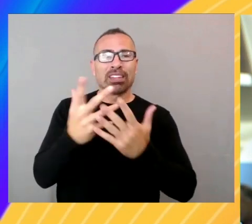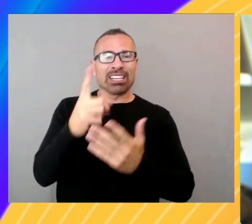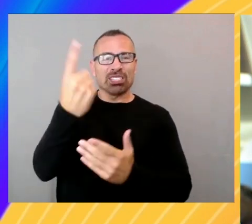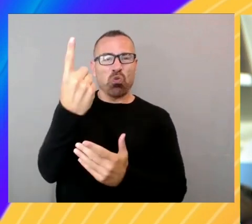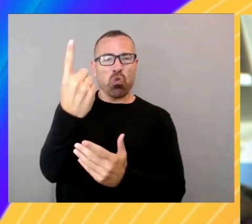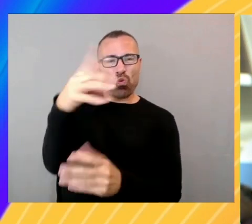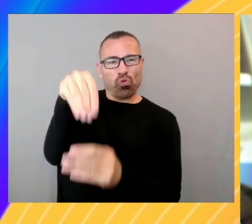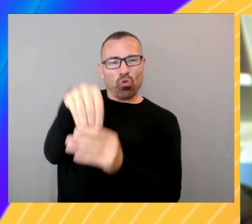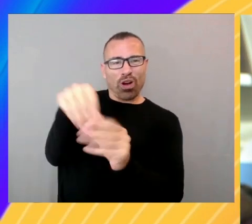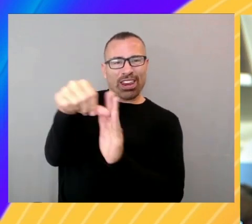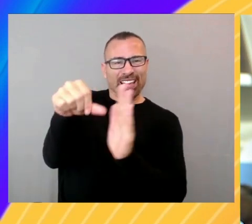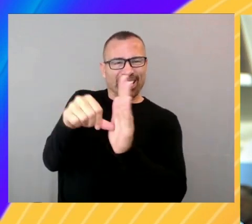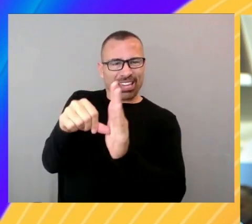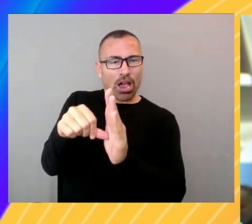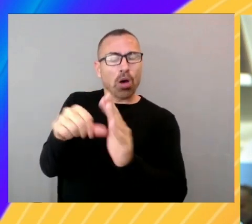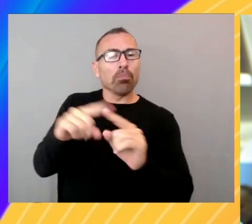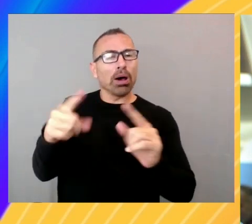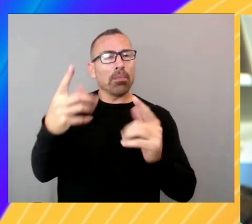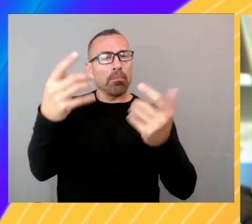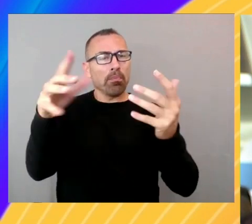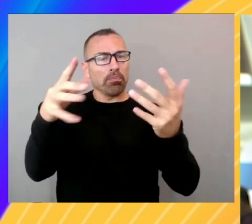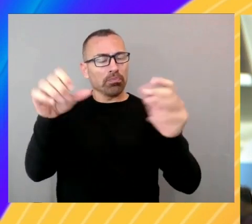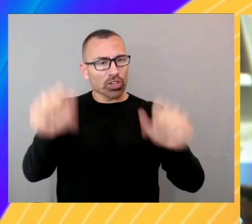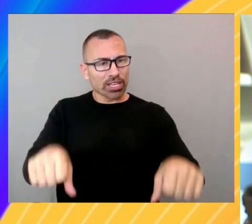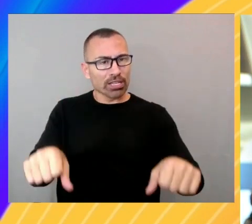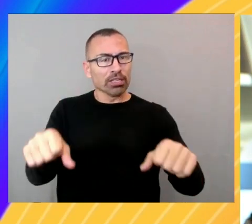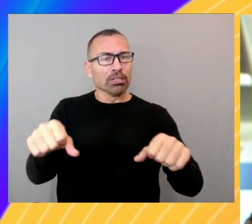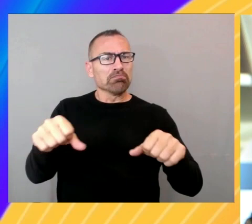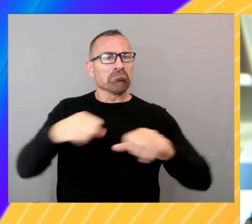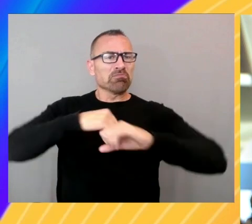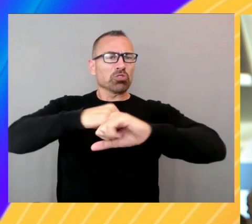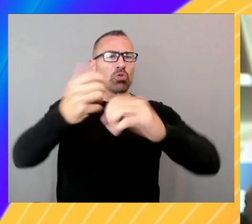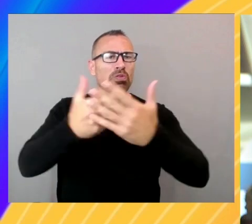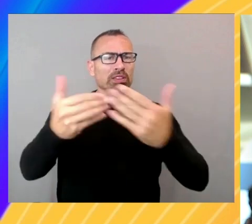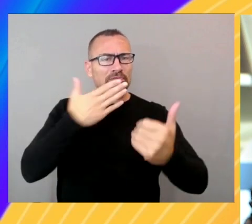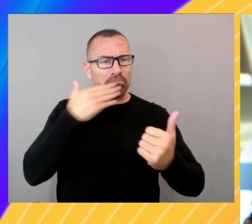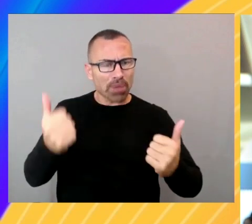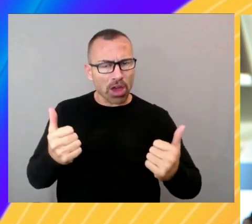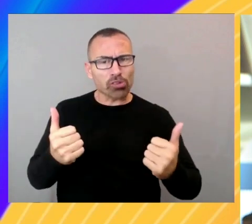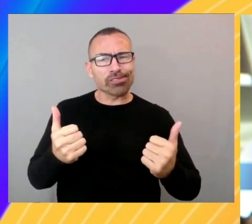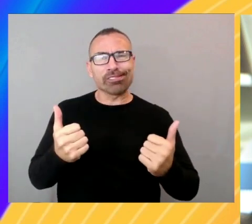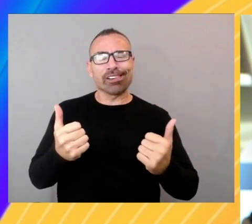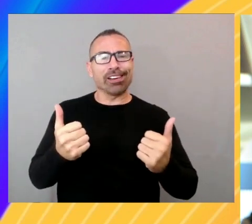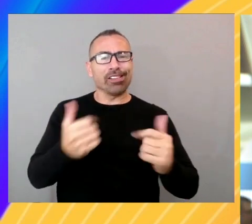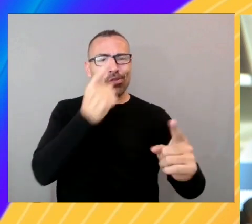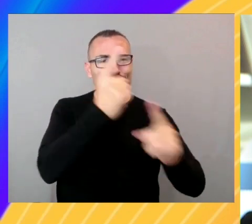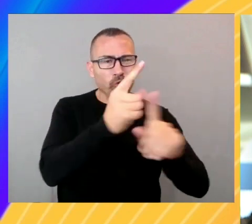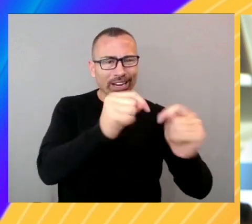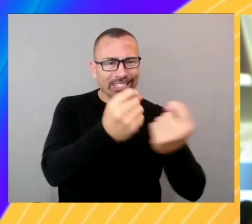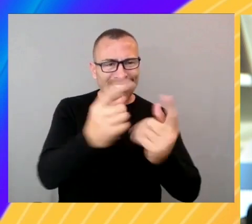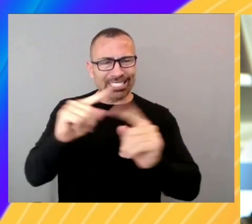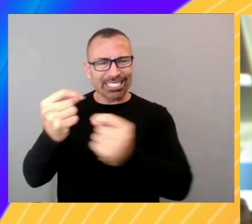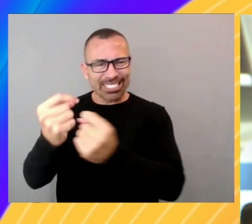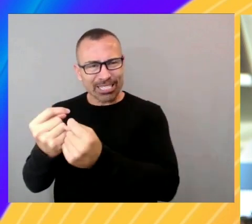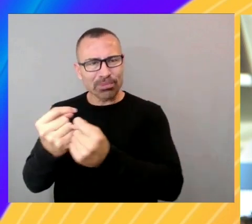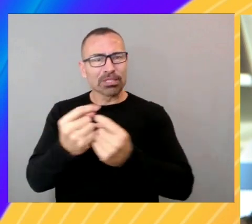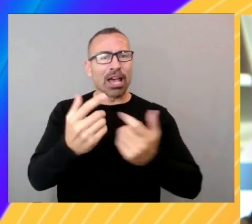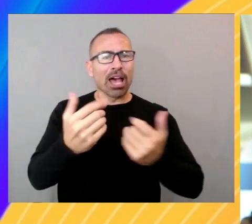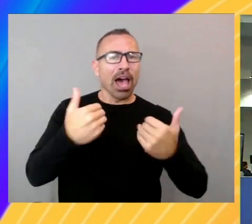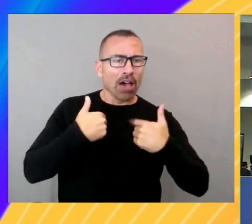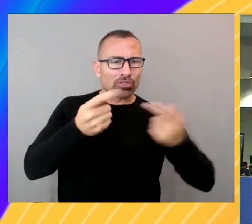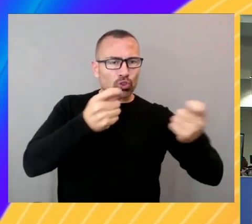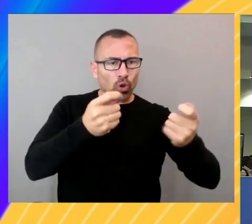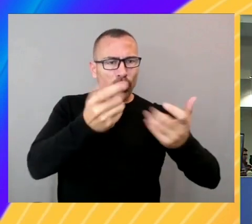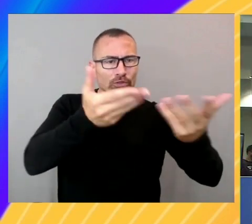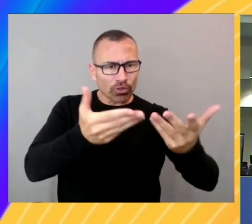the right teams have access to the right services. Well, in a similar way, we can do the same thing with policies. Like we've been talking about service control policies,